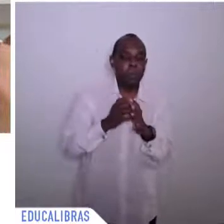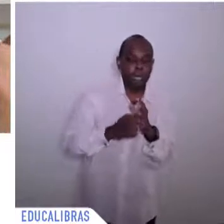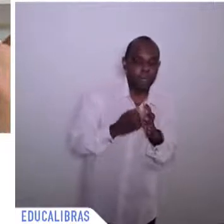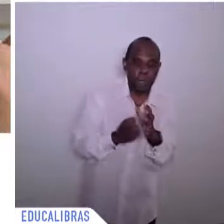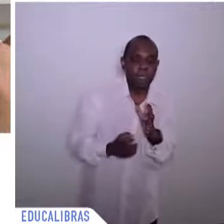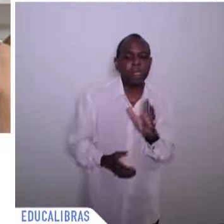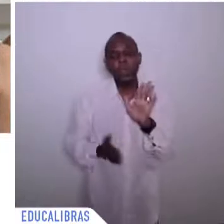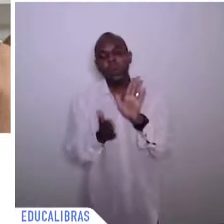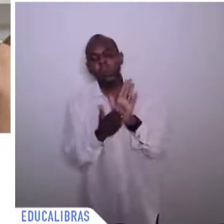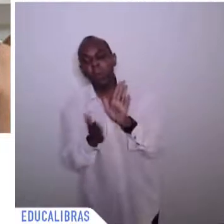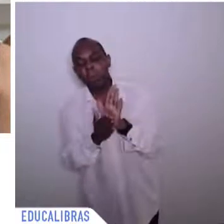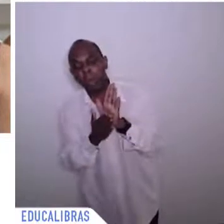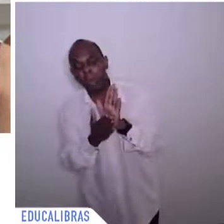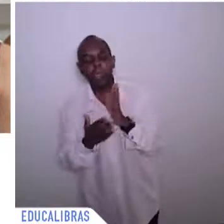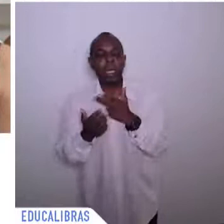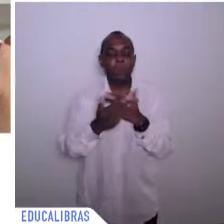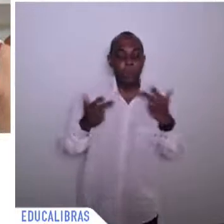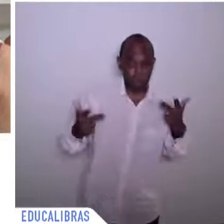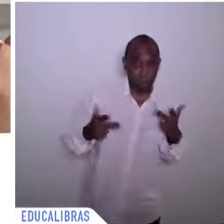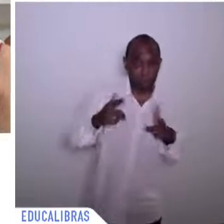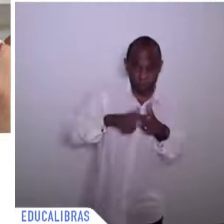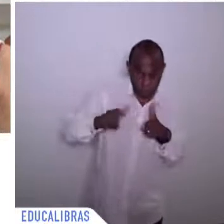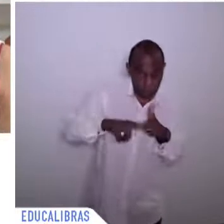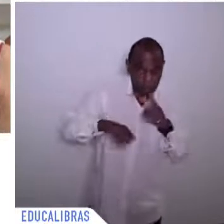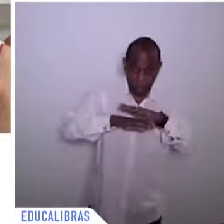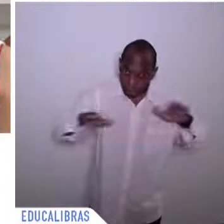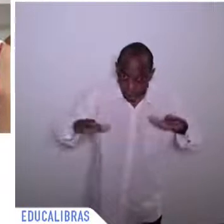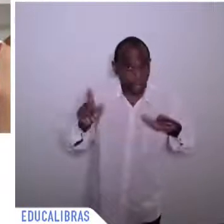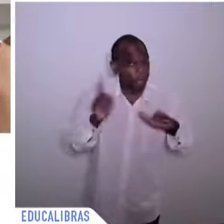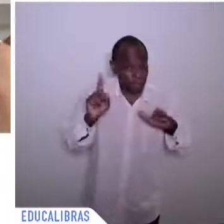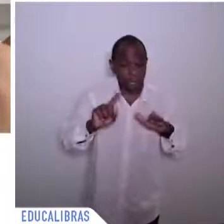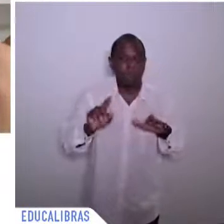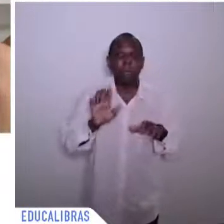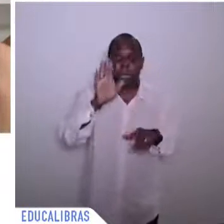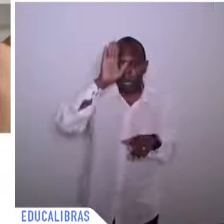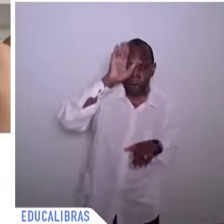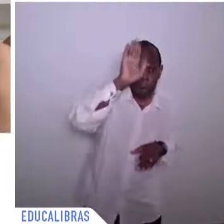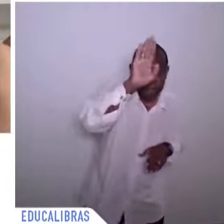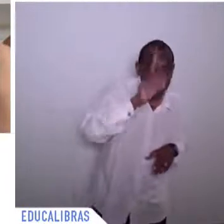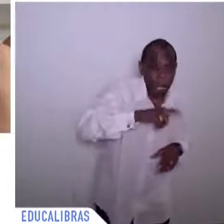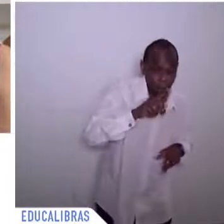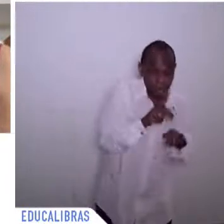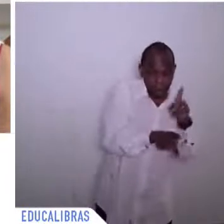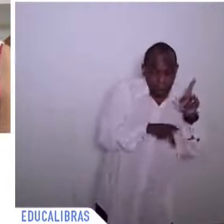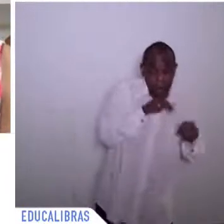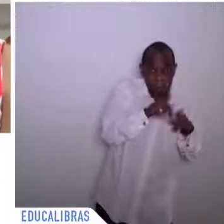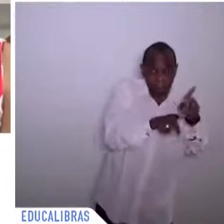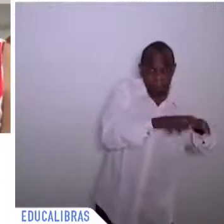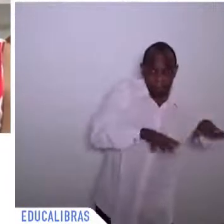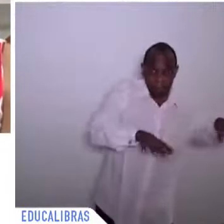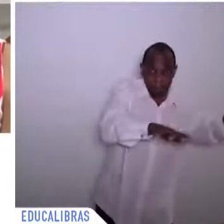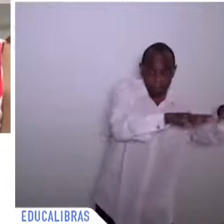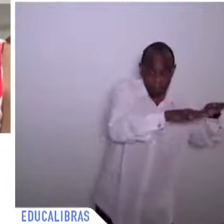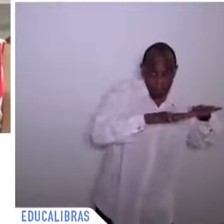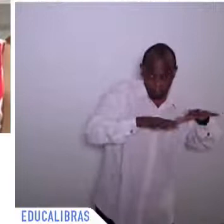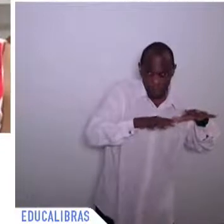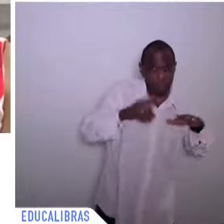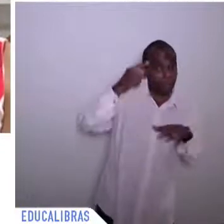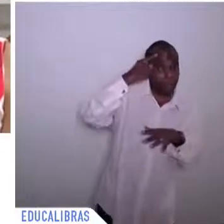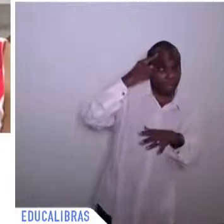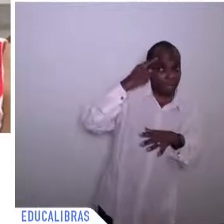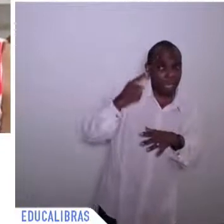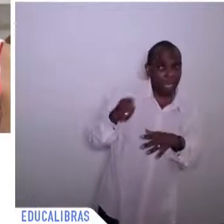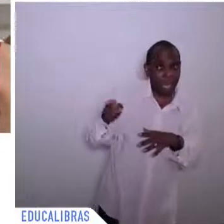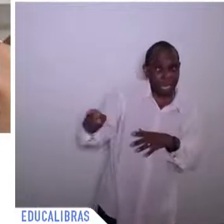party, candidates, proposals, but also of the legitimacy the citizens attribute to the information they